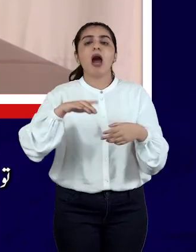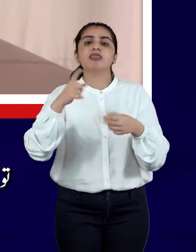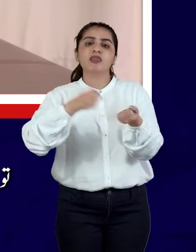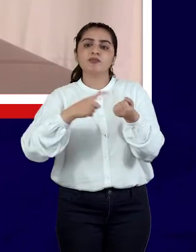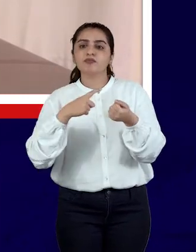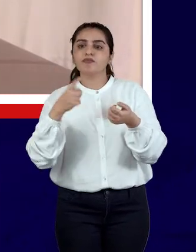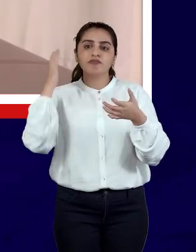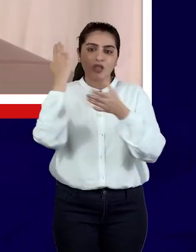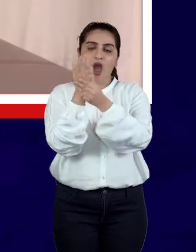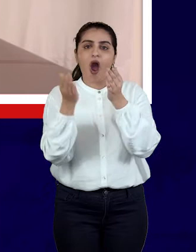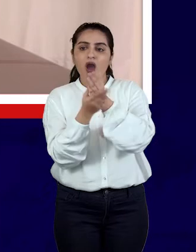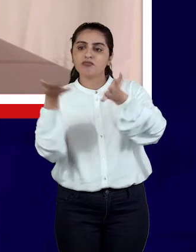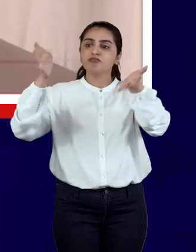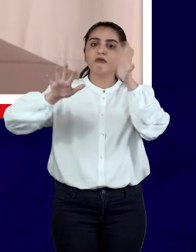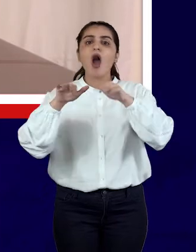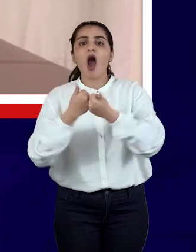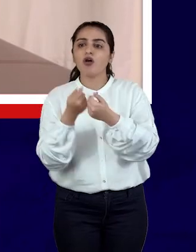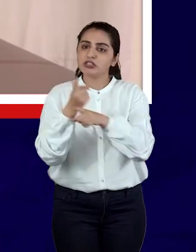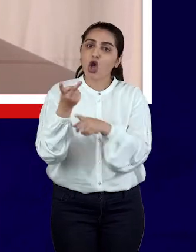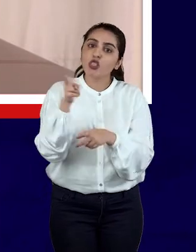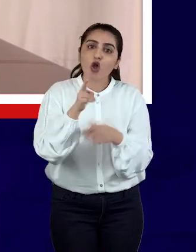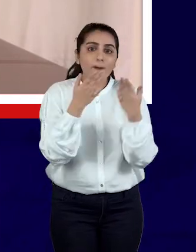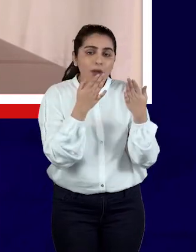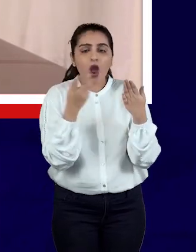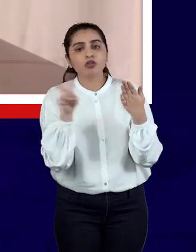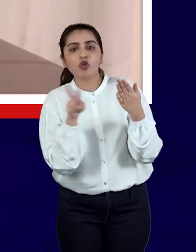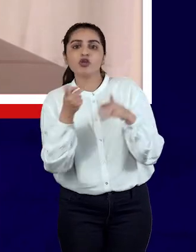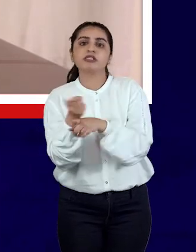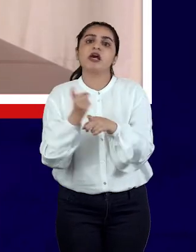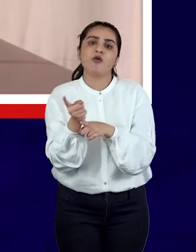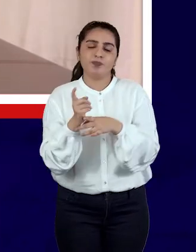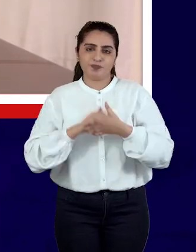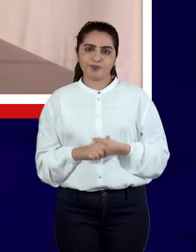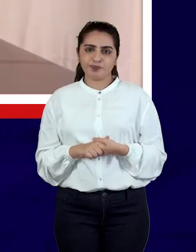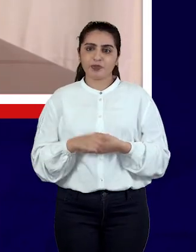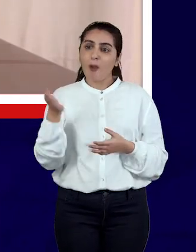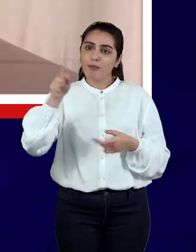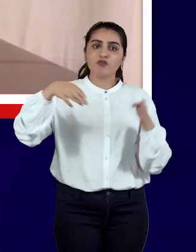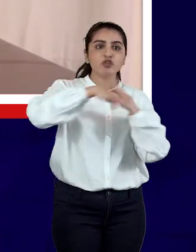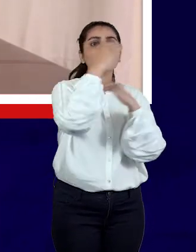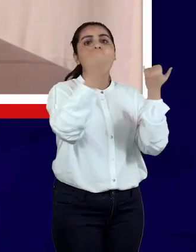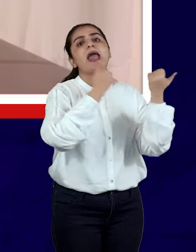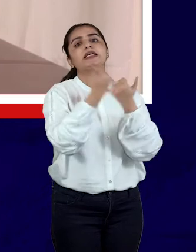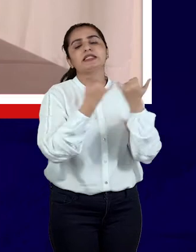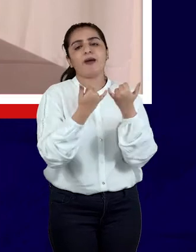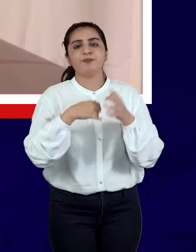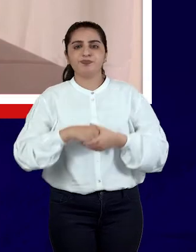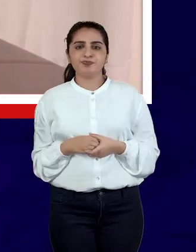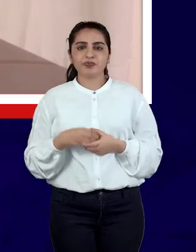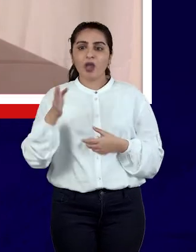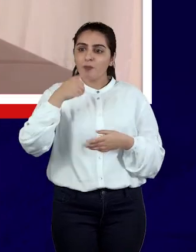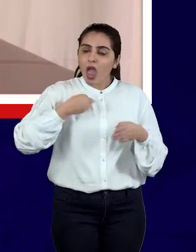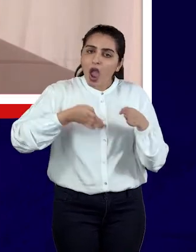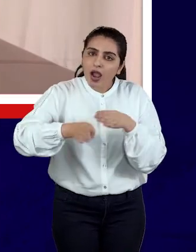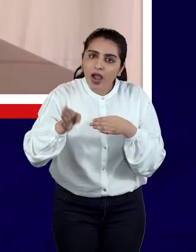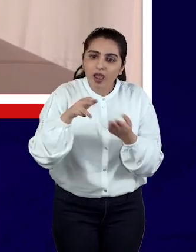practical skills so that they could sit and pass the exam or they could go on to hair school. So I walk in